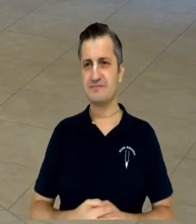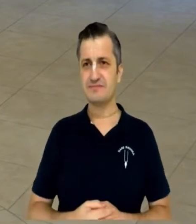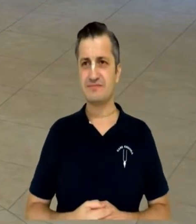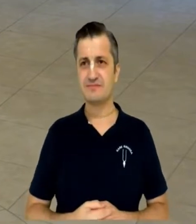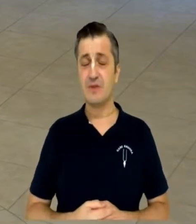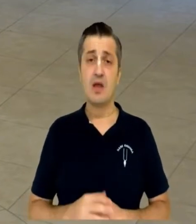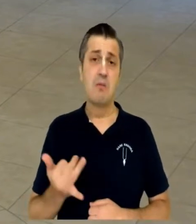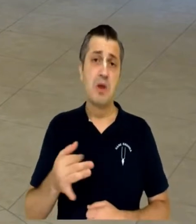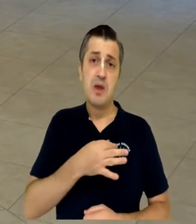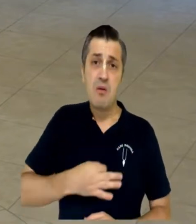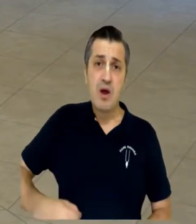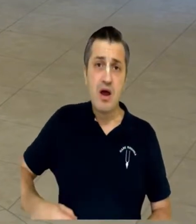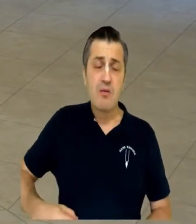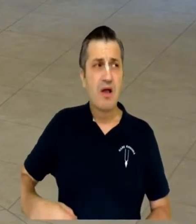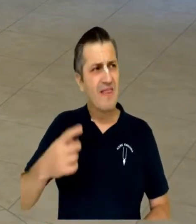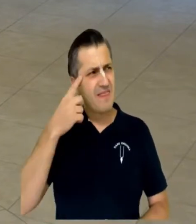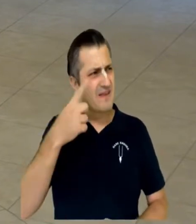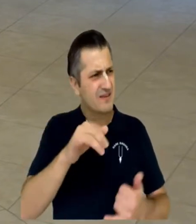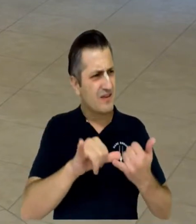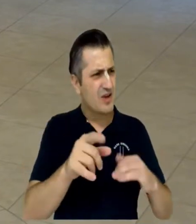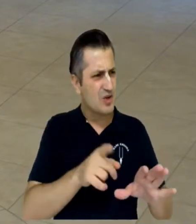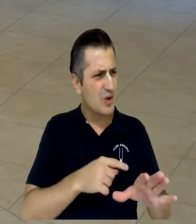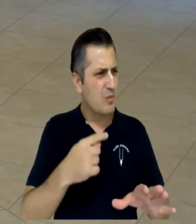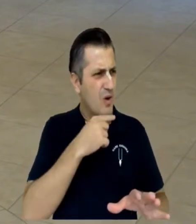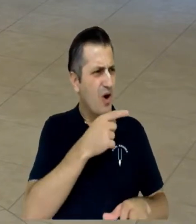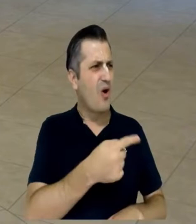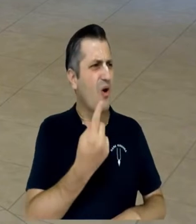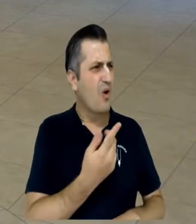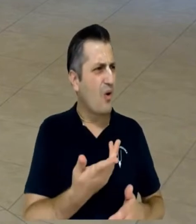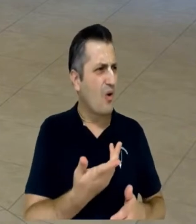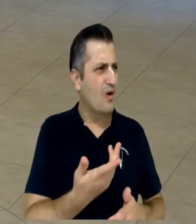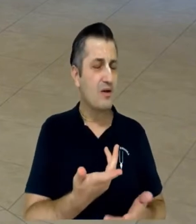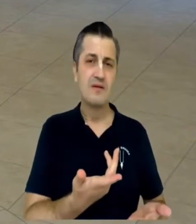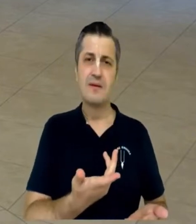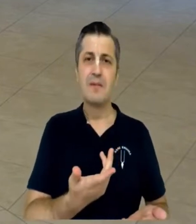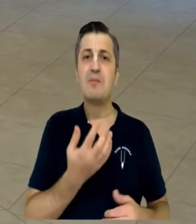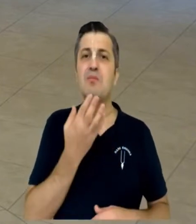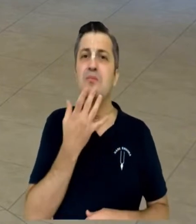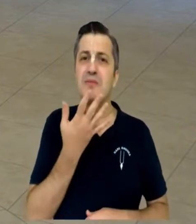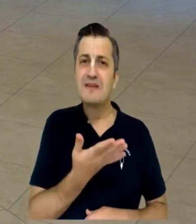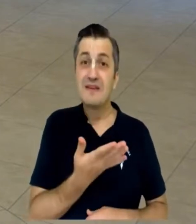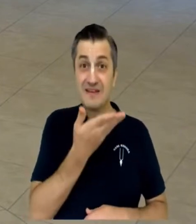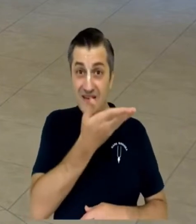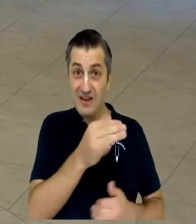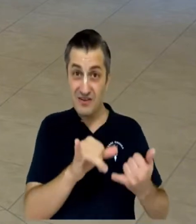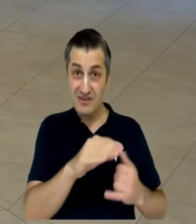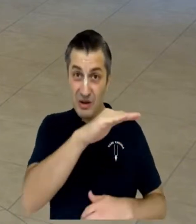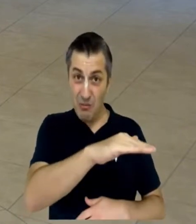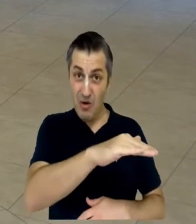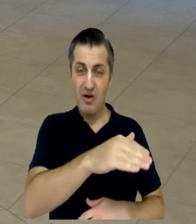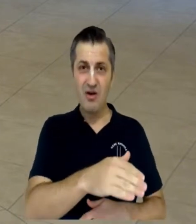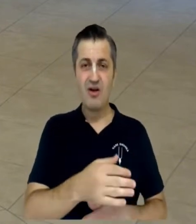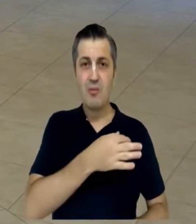butter from others, and also they didn't want to satisfy Krishna. Whereas the wives, maybe they were more